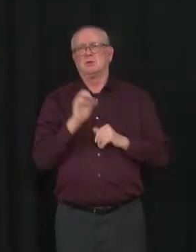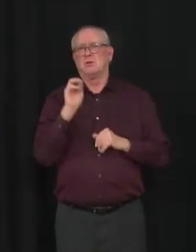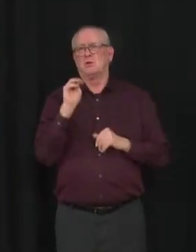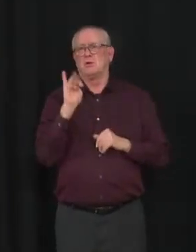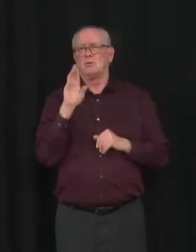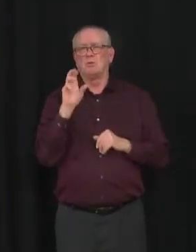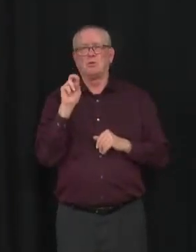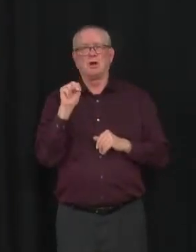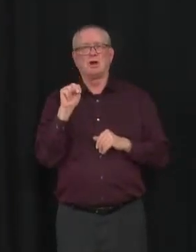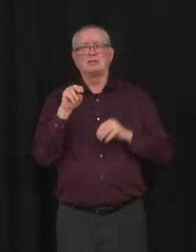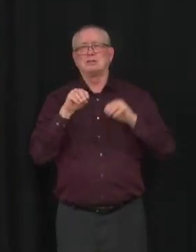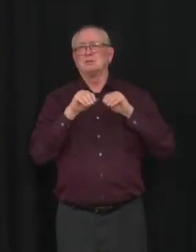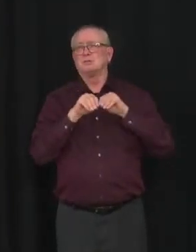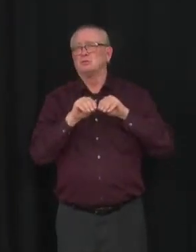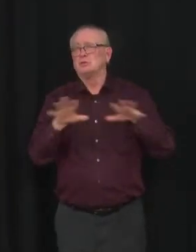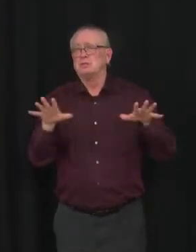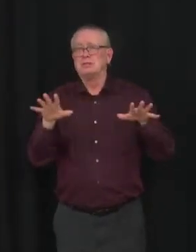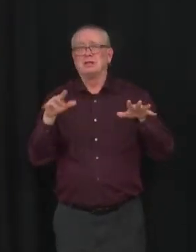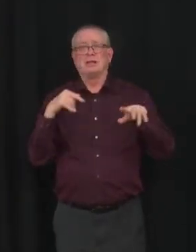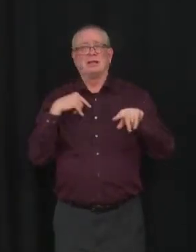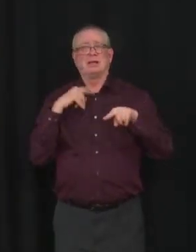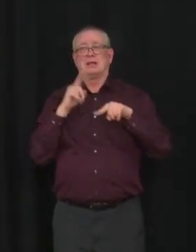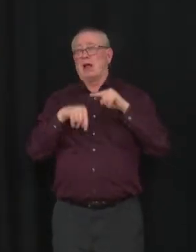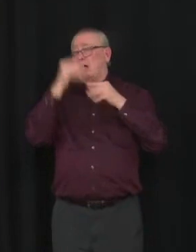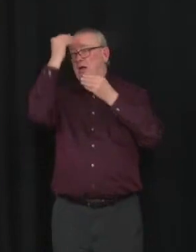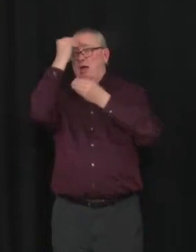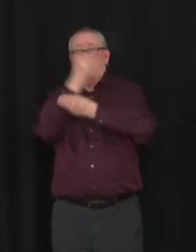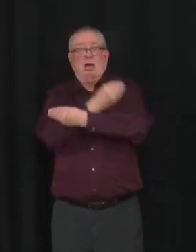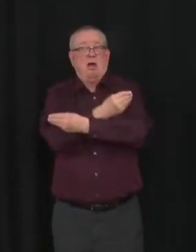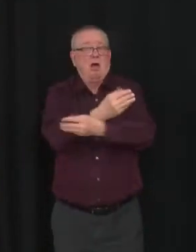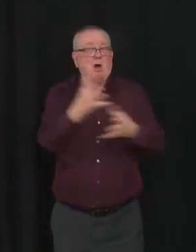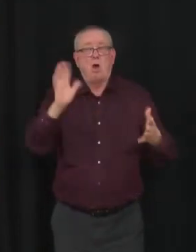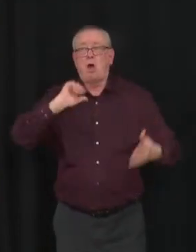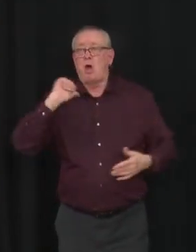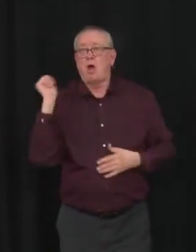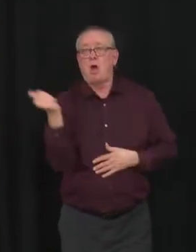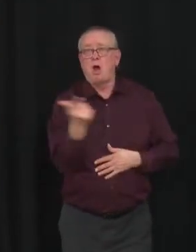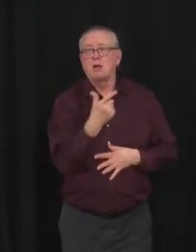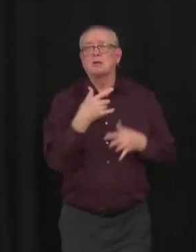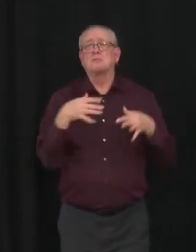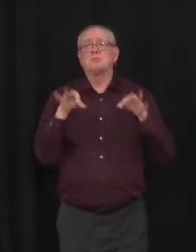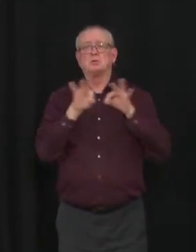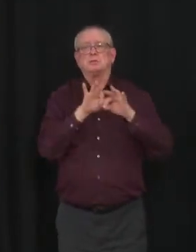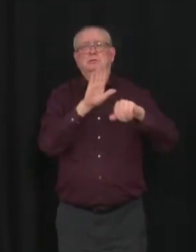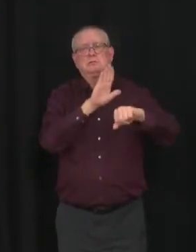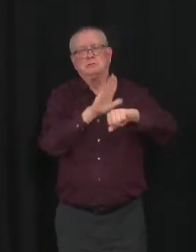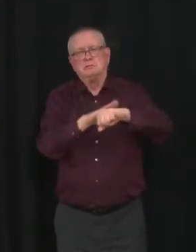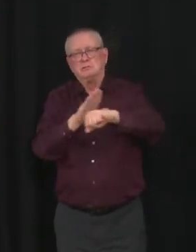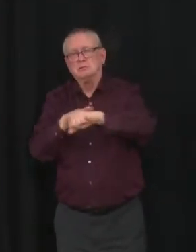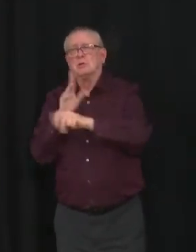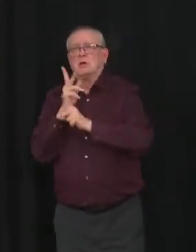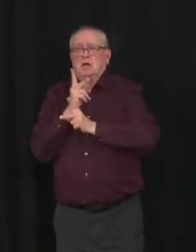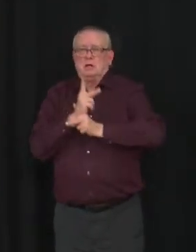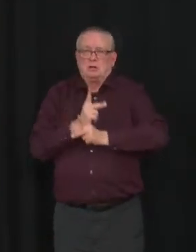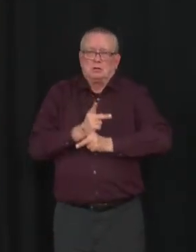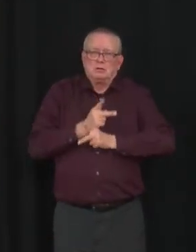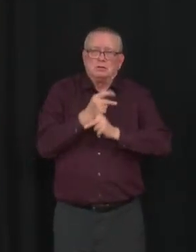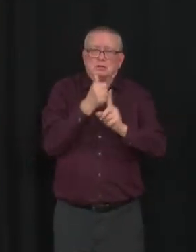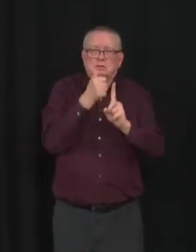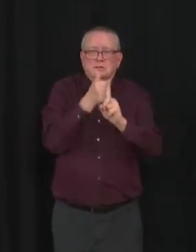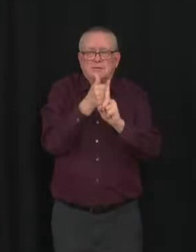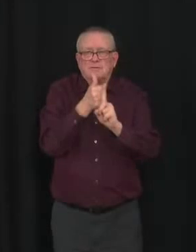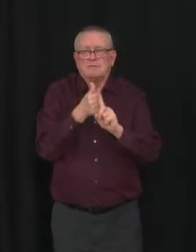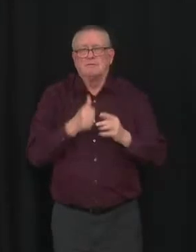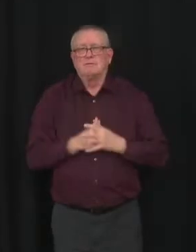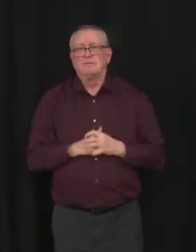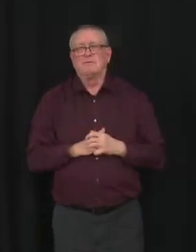to be able to track every particular transmission episode. So it's important to first of all take caution in every activity that's done. And